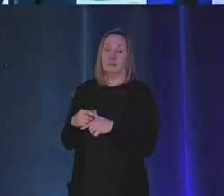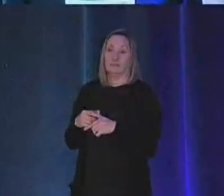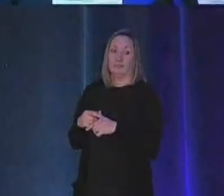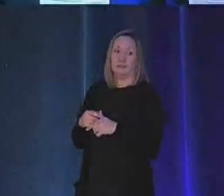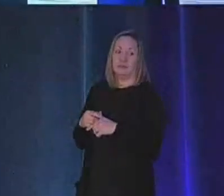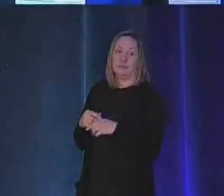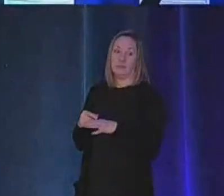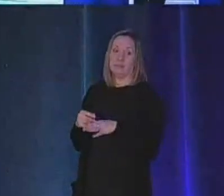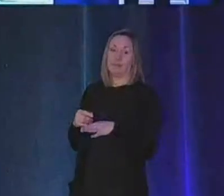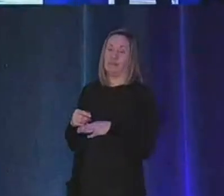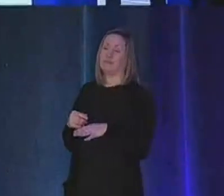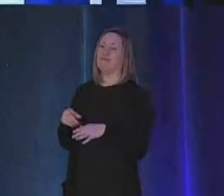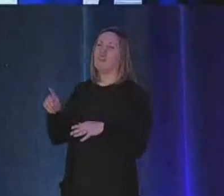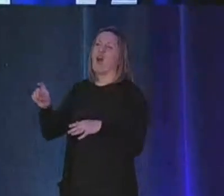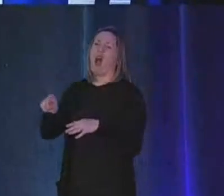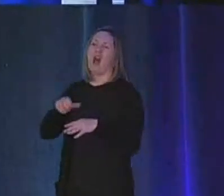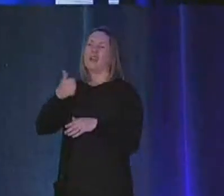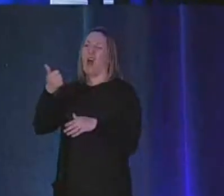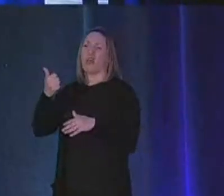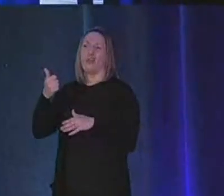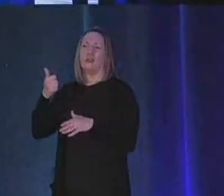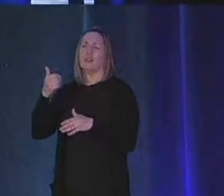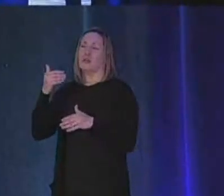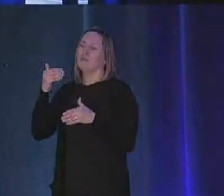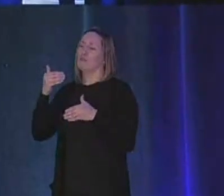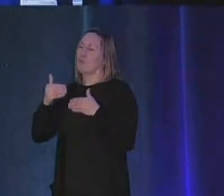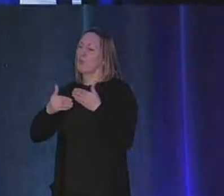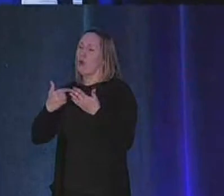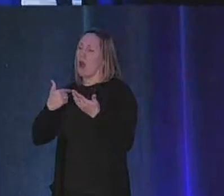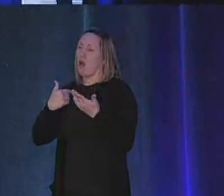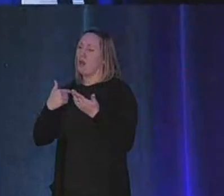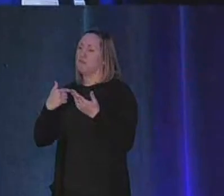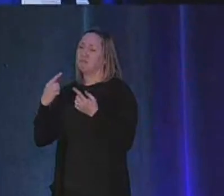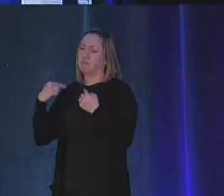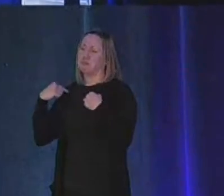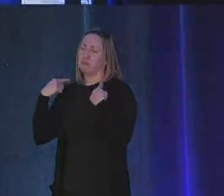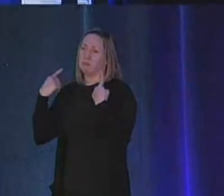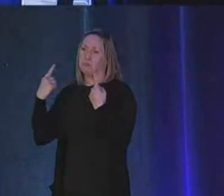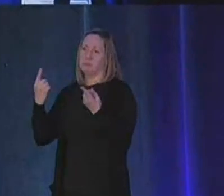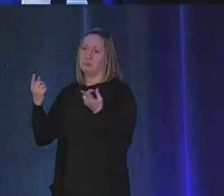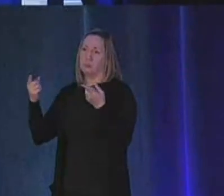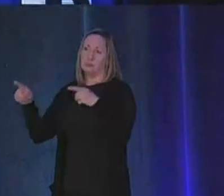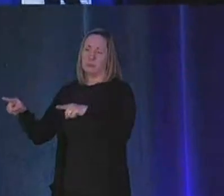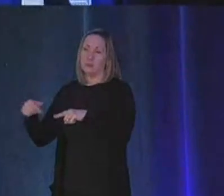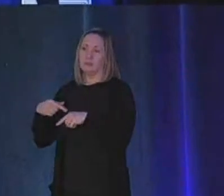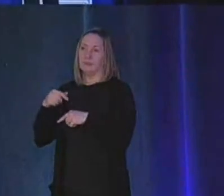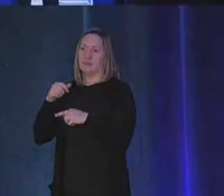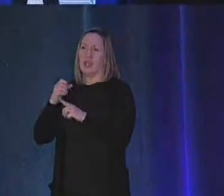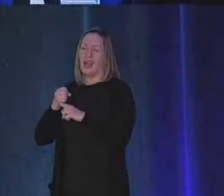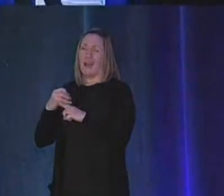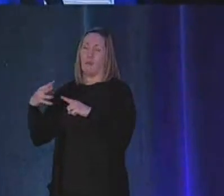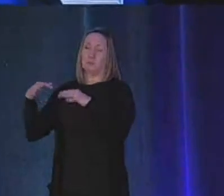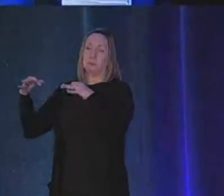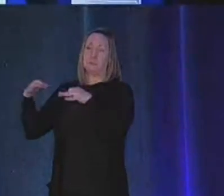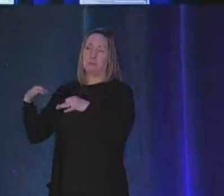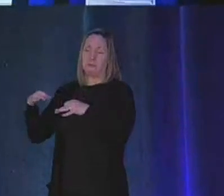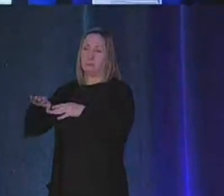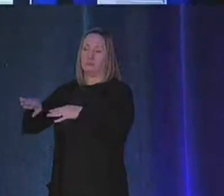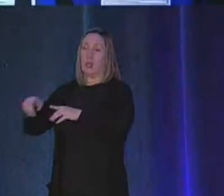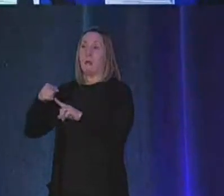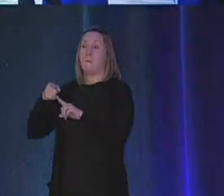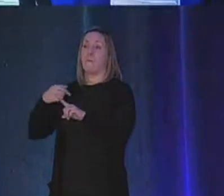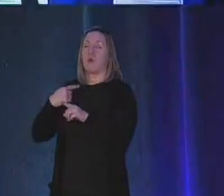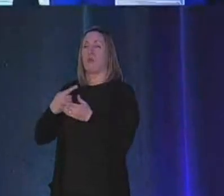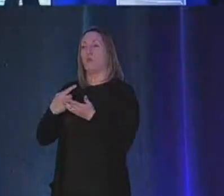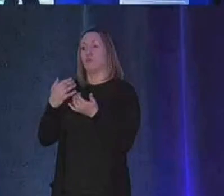another protocol, been around for a while. I don't want to get into the hairy details, but we're